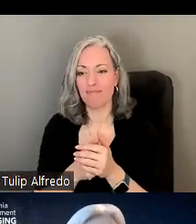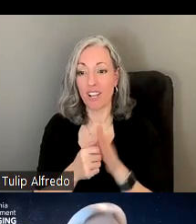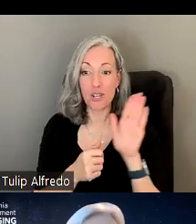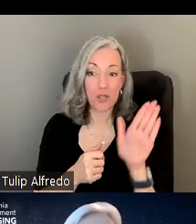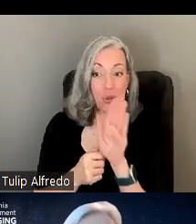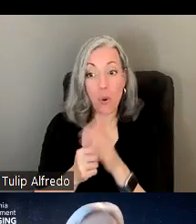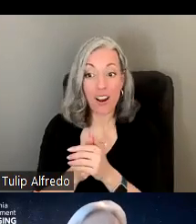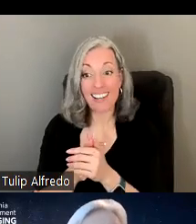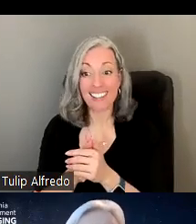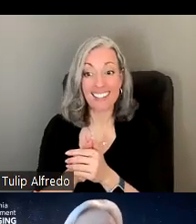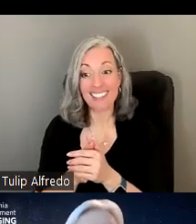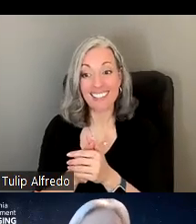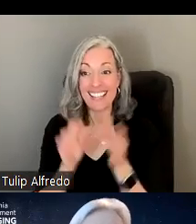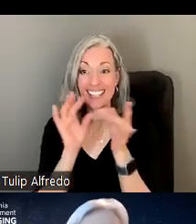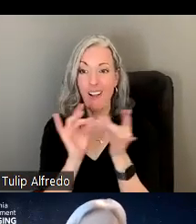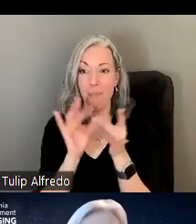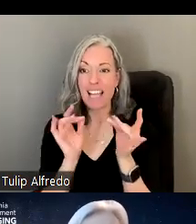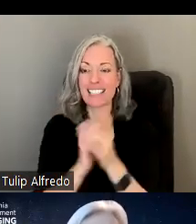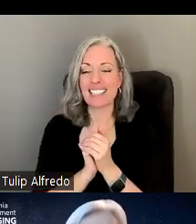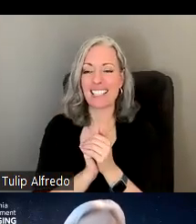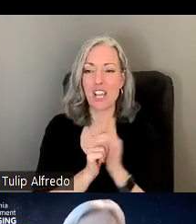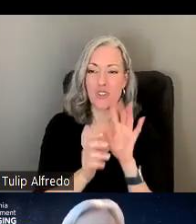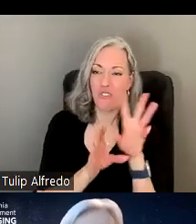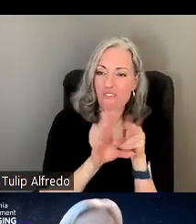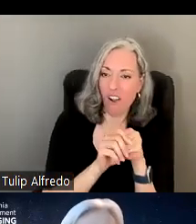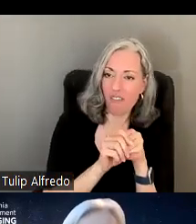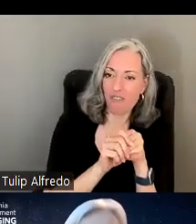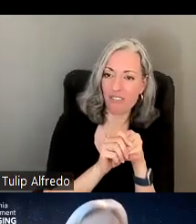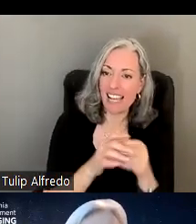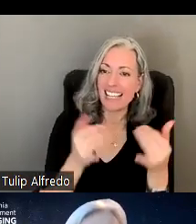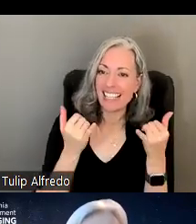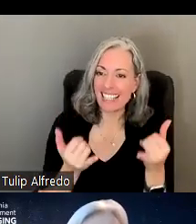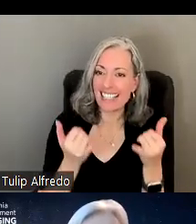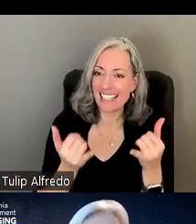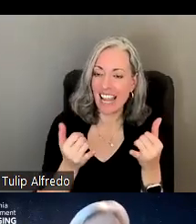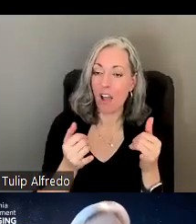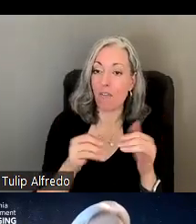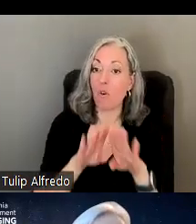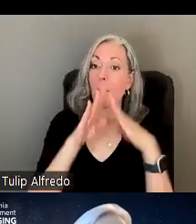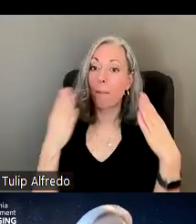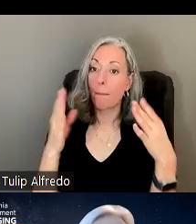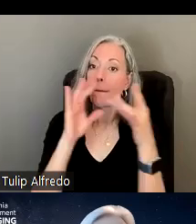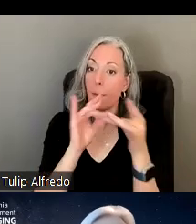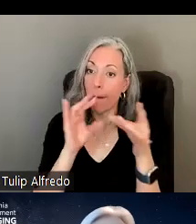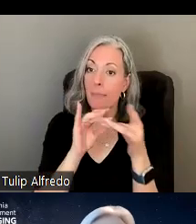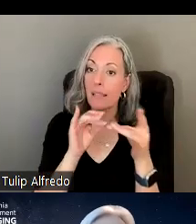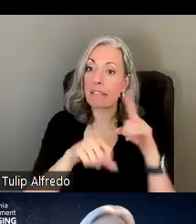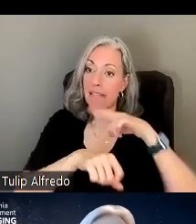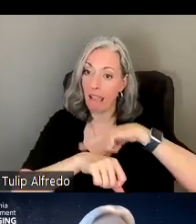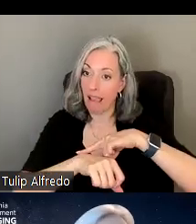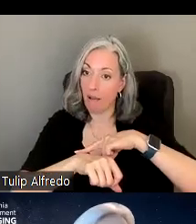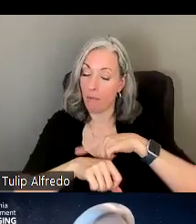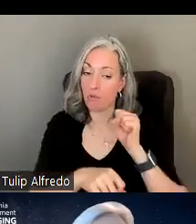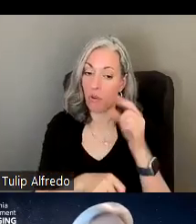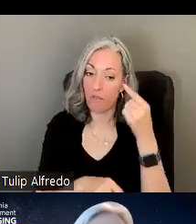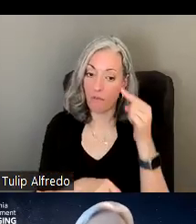your comments, your participation. Now is time for our public comment period. So for